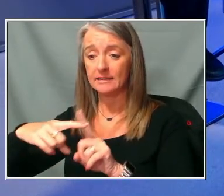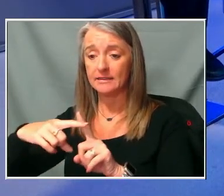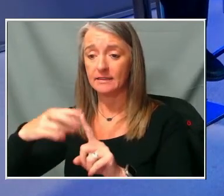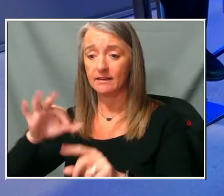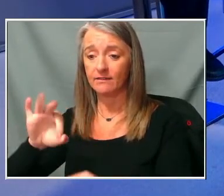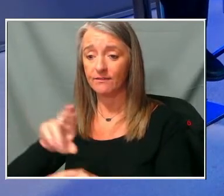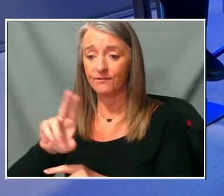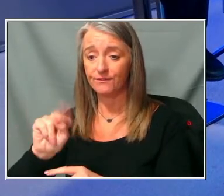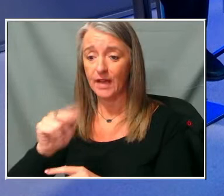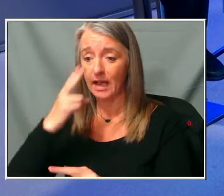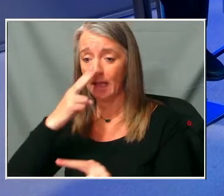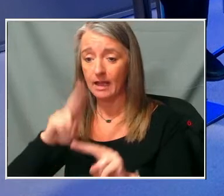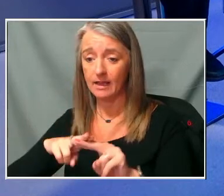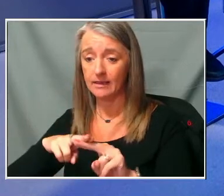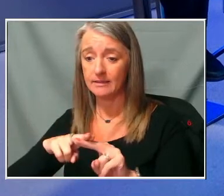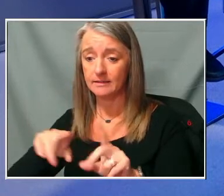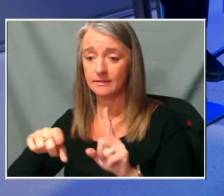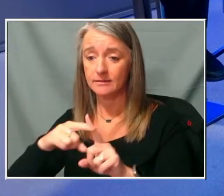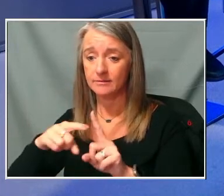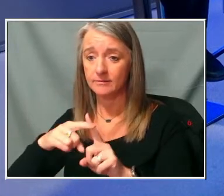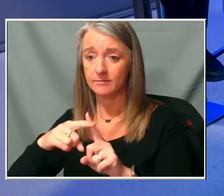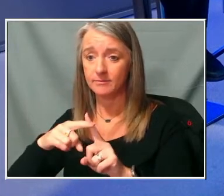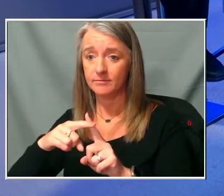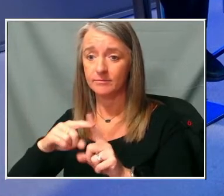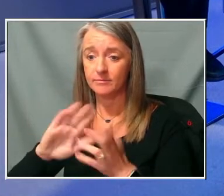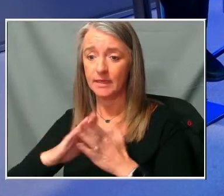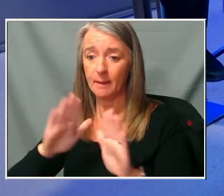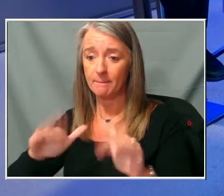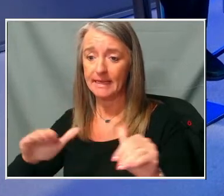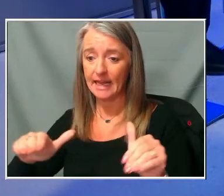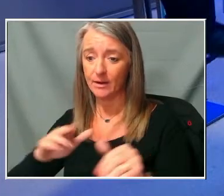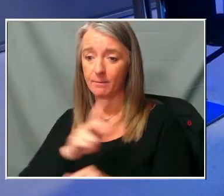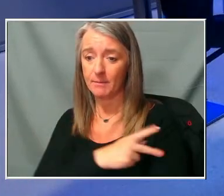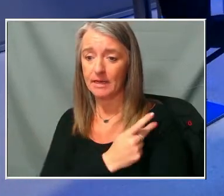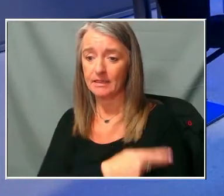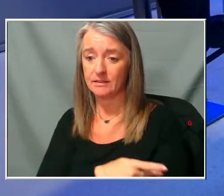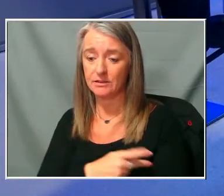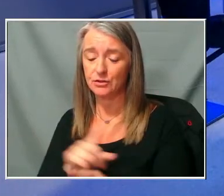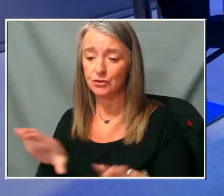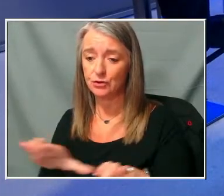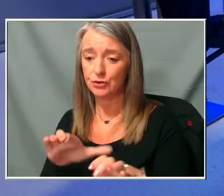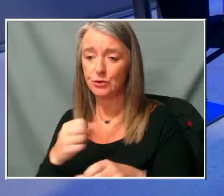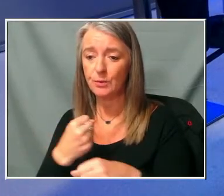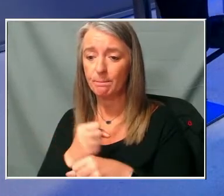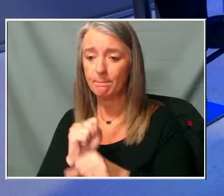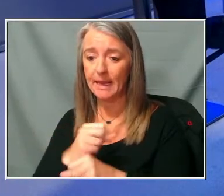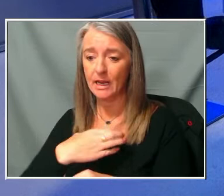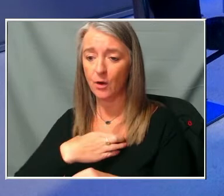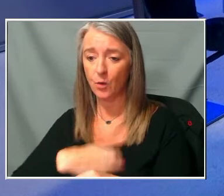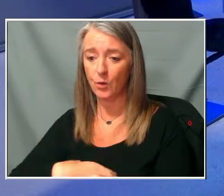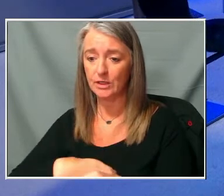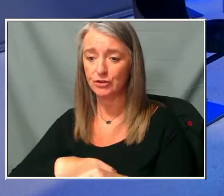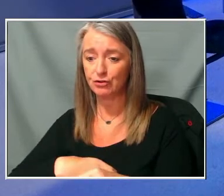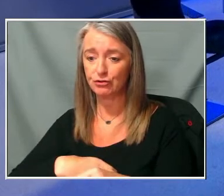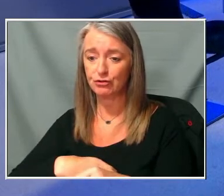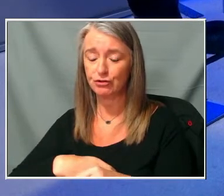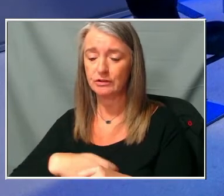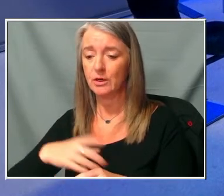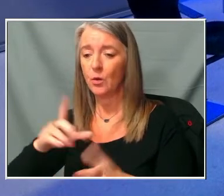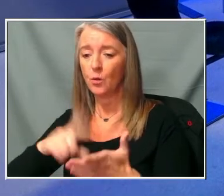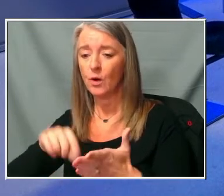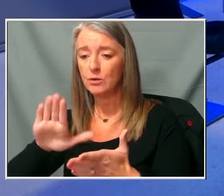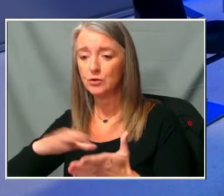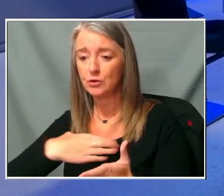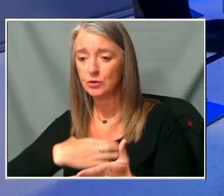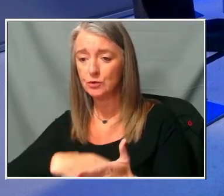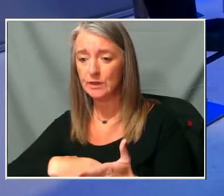positive to being a pediatric patient. You get to do Make-A-Wish. Absolutely. Tell us about your Make-A-Wish wish, well, what you